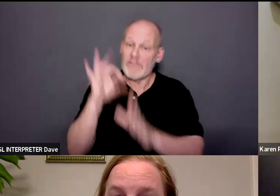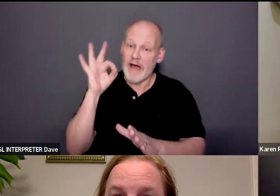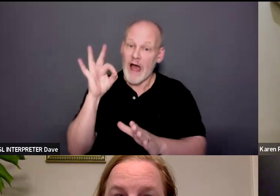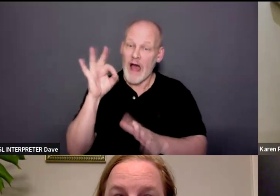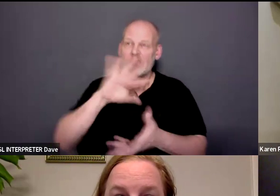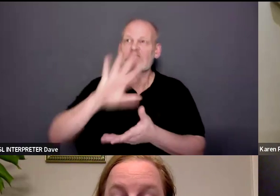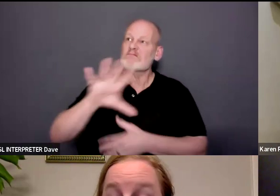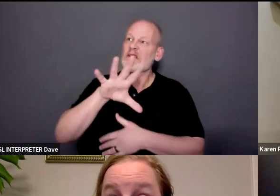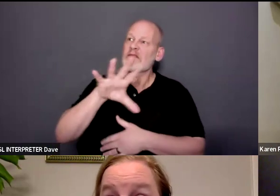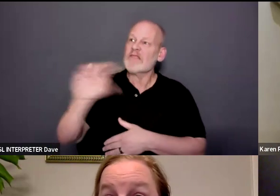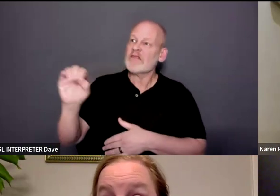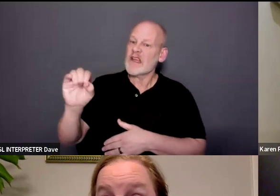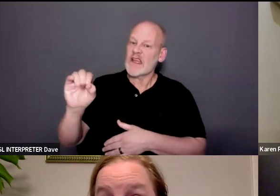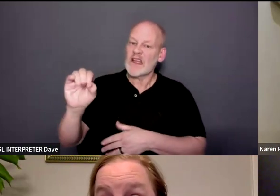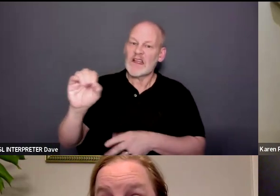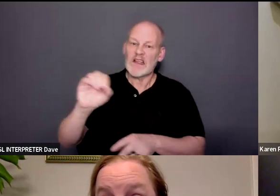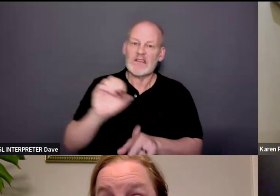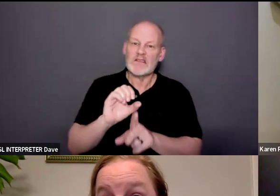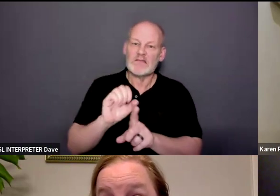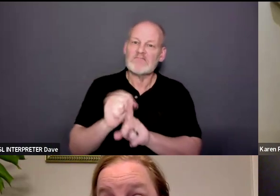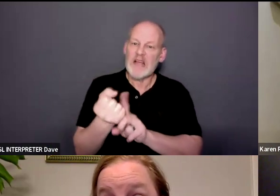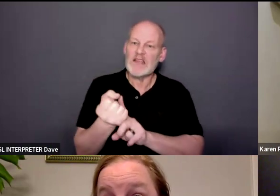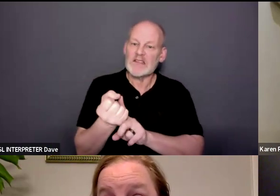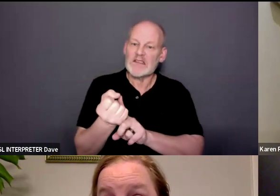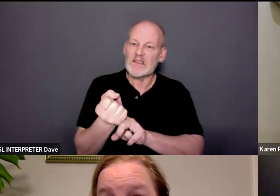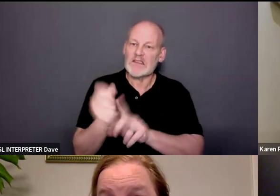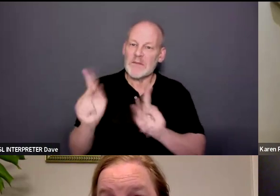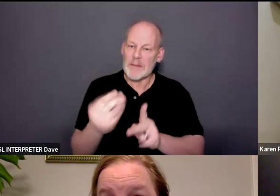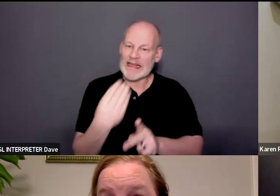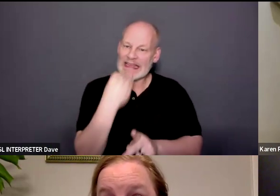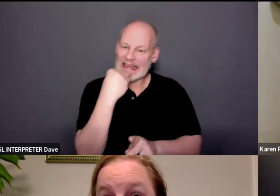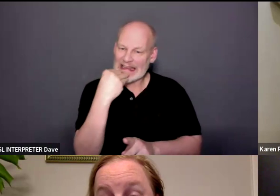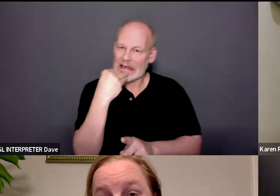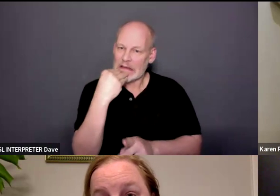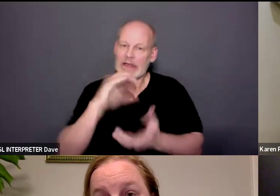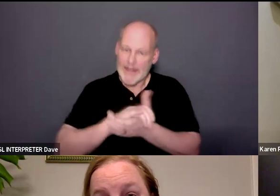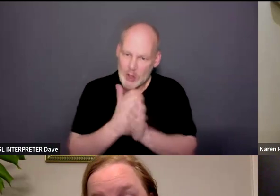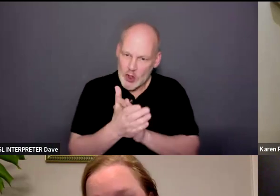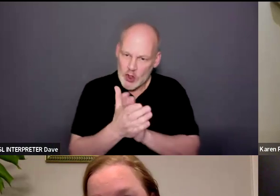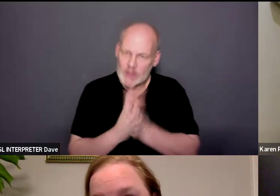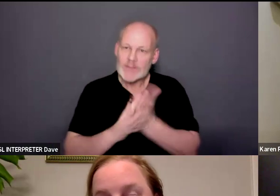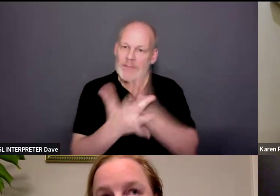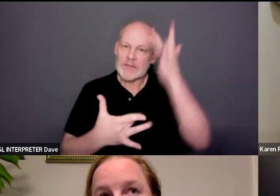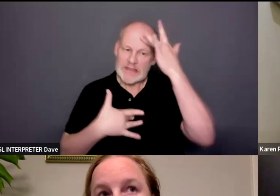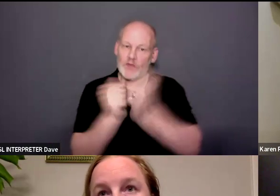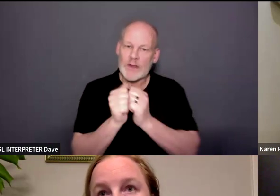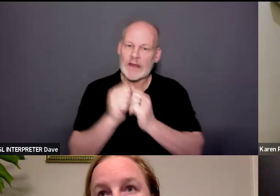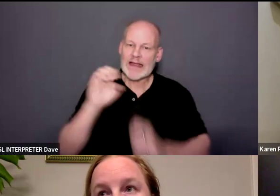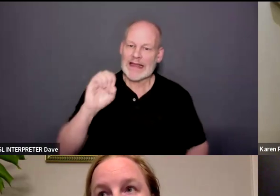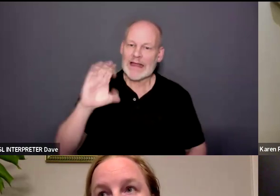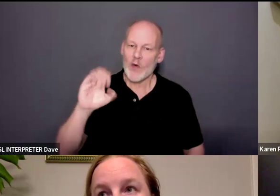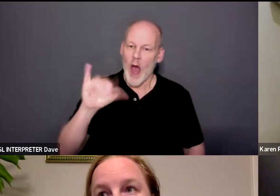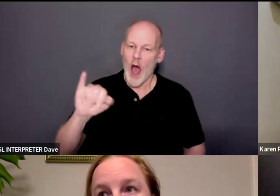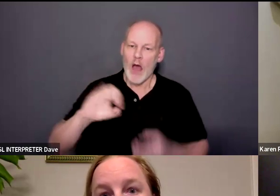50 cases of people that have gotten sick with E. coli 0157 from, they think,